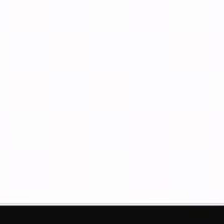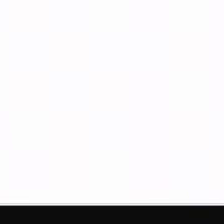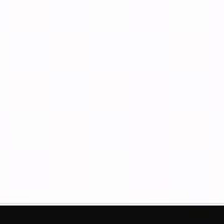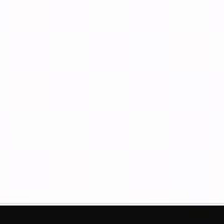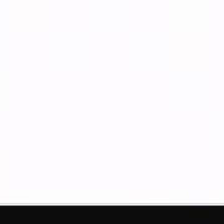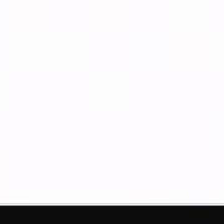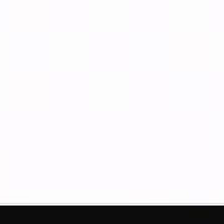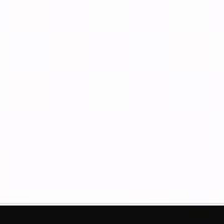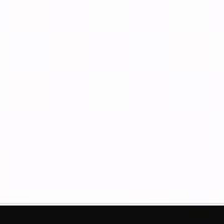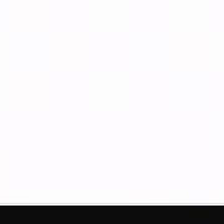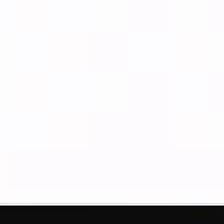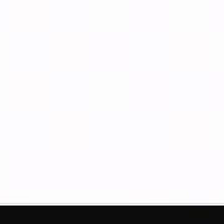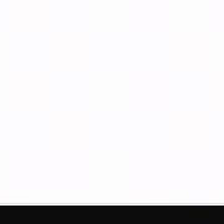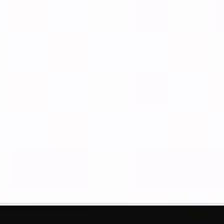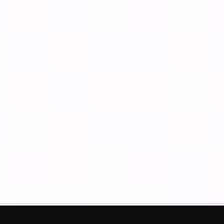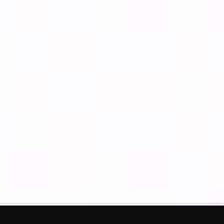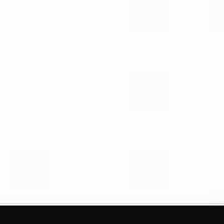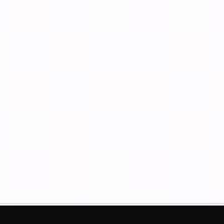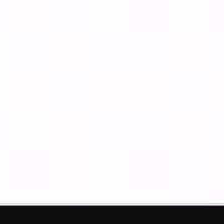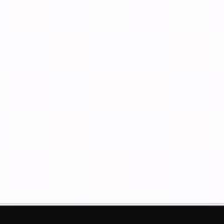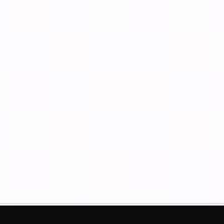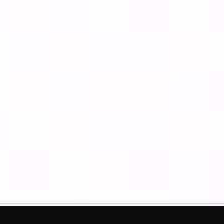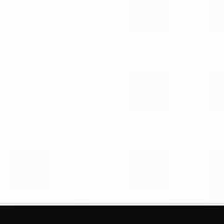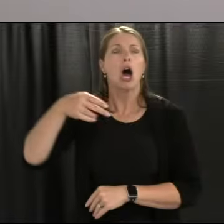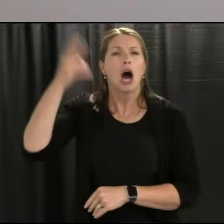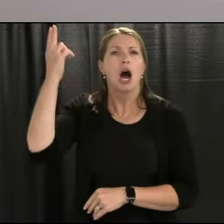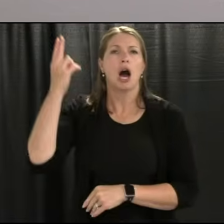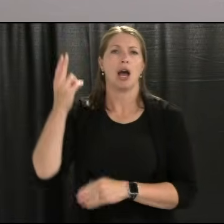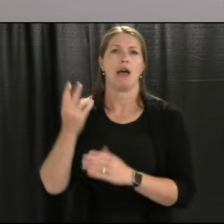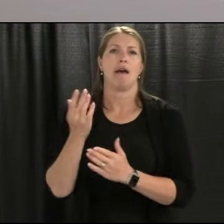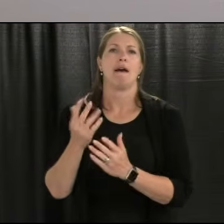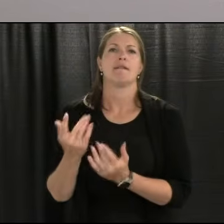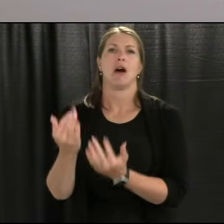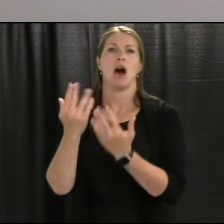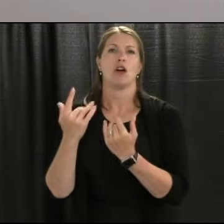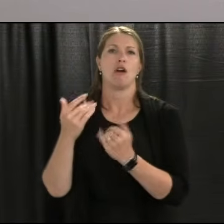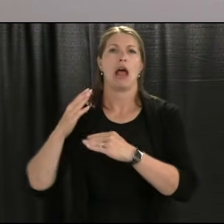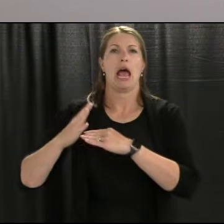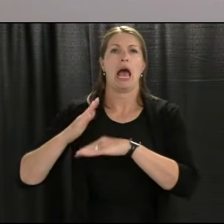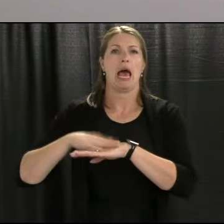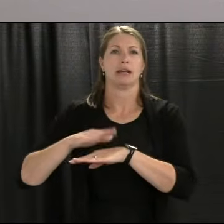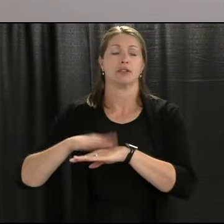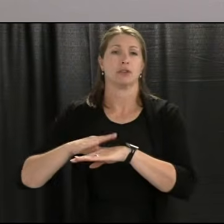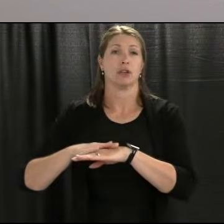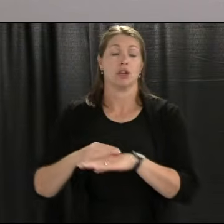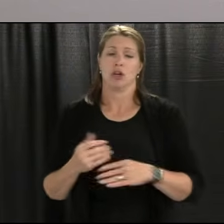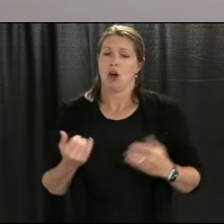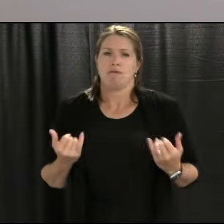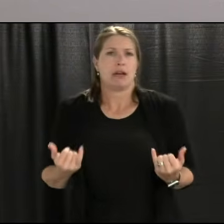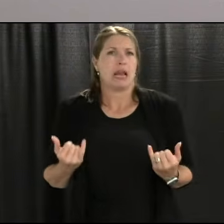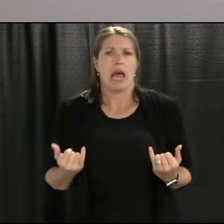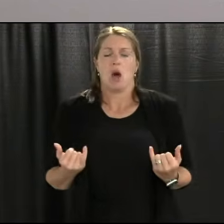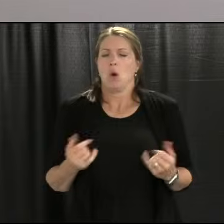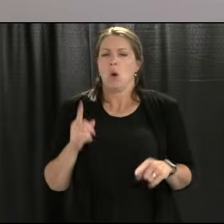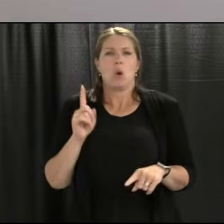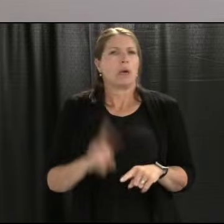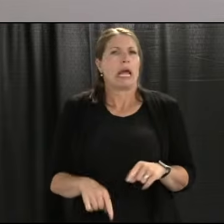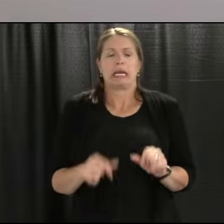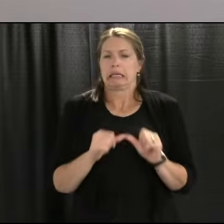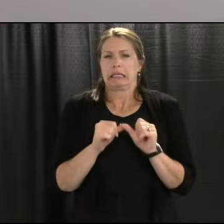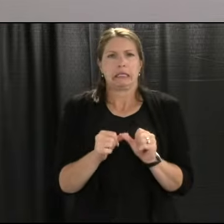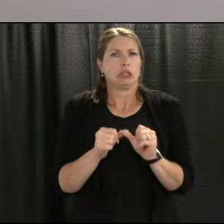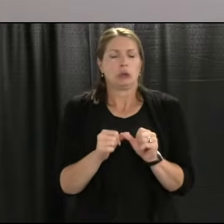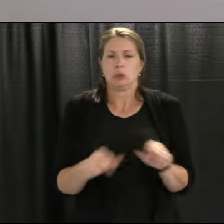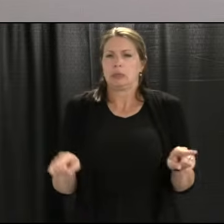during a period of high fire hazard. And as of right now, we simply cannot afford any further risks,